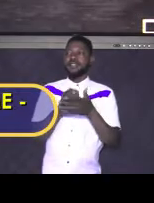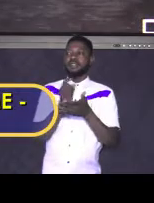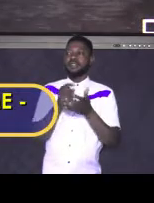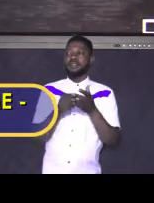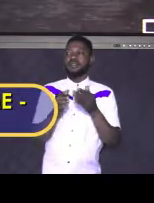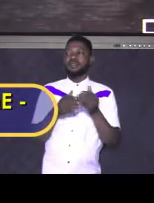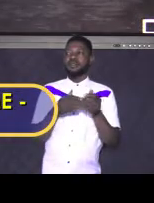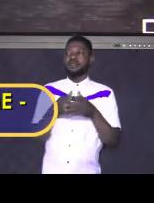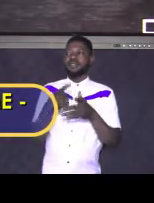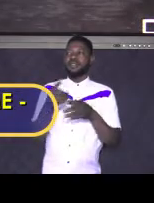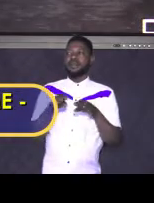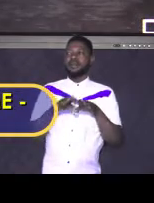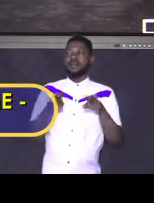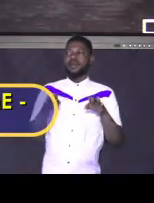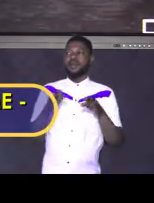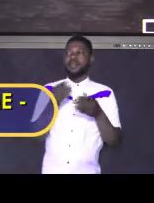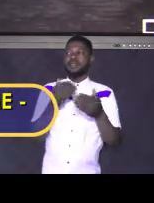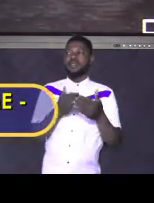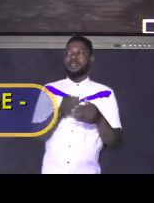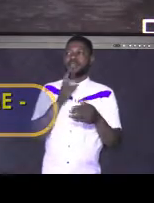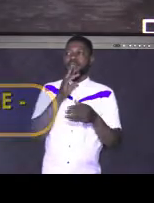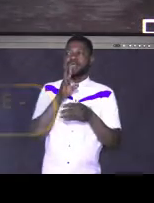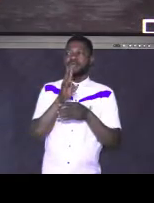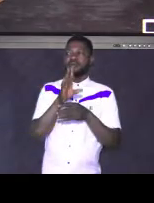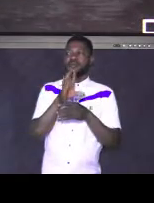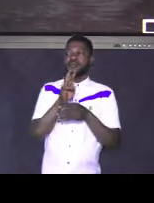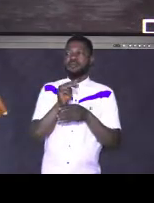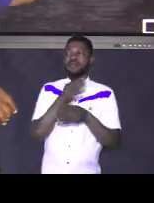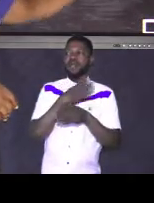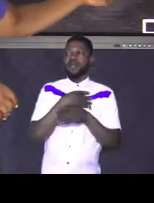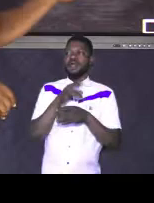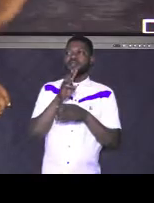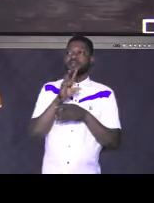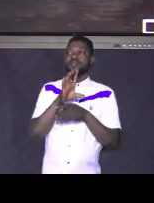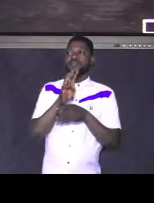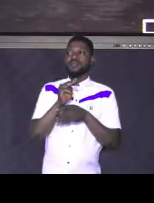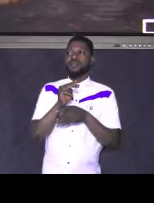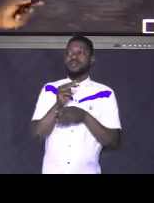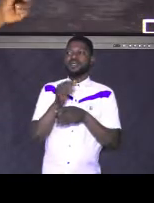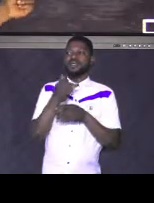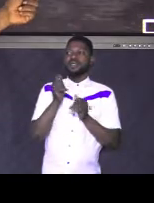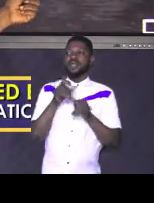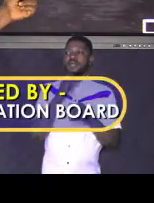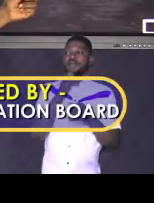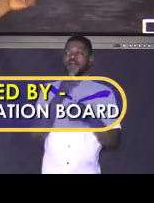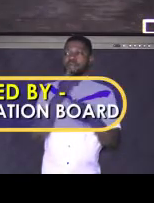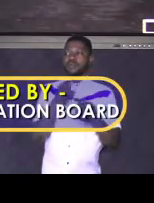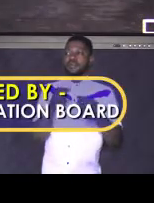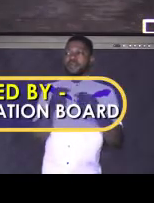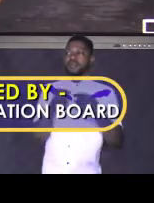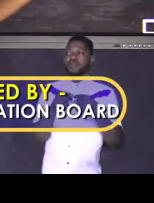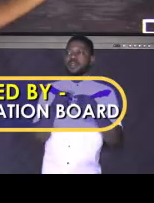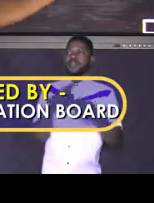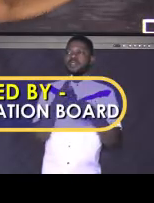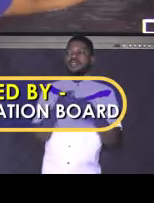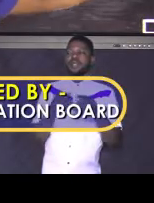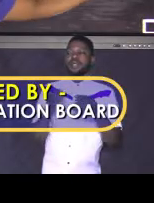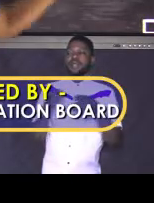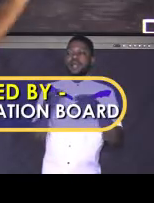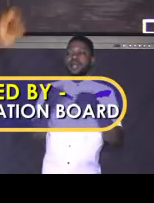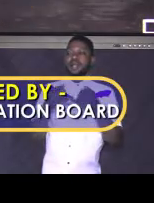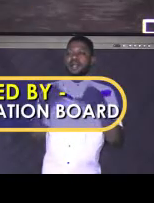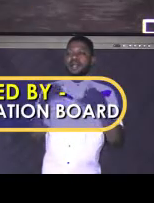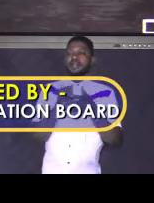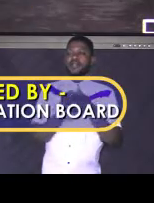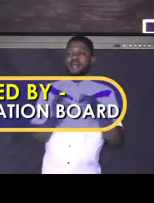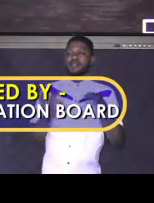case? Well, the parallel sides are 7 centimeters and 2 centimeters, which means that they cannot be the perpendicular side again. The line that joins both